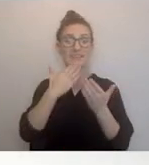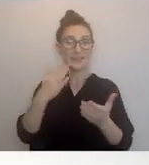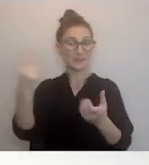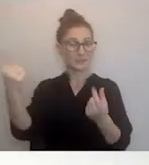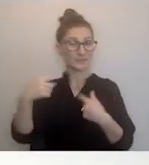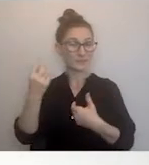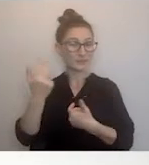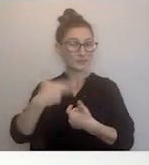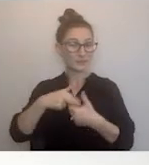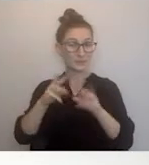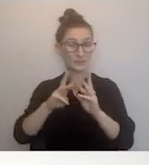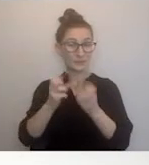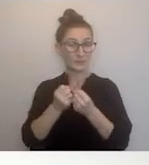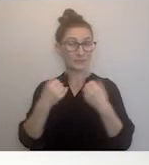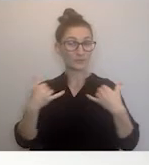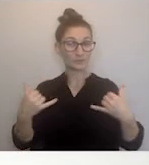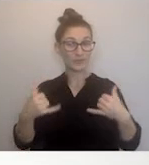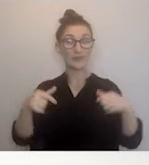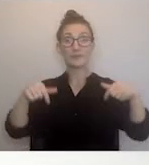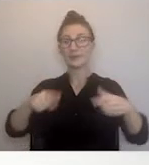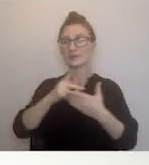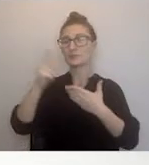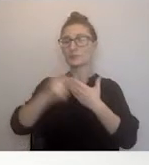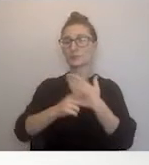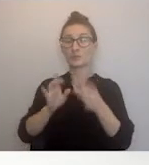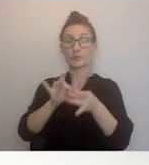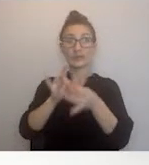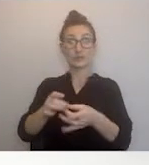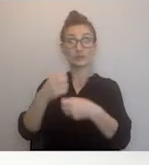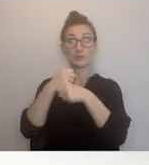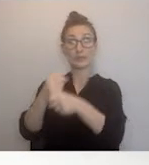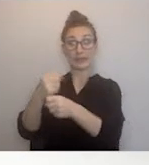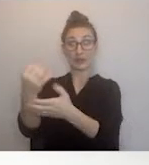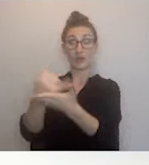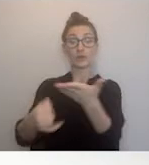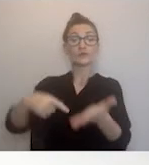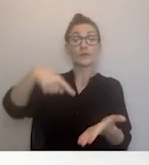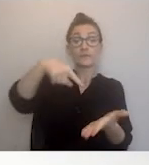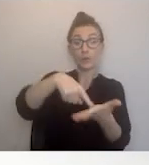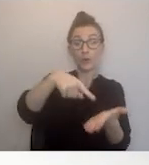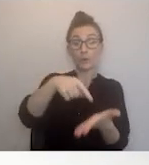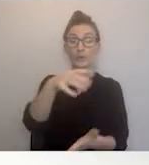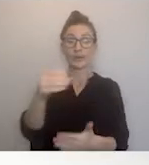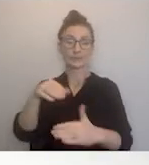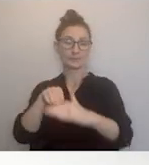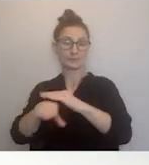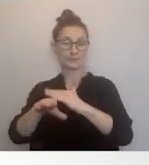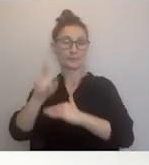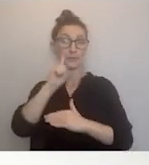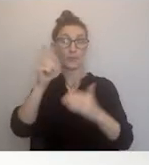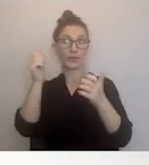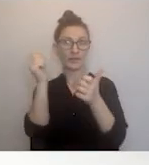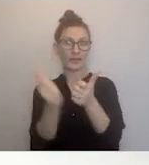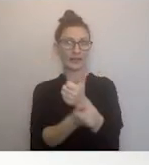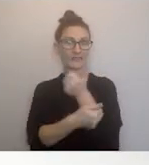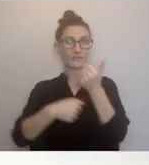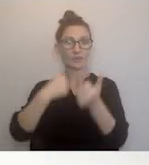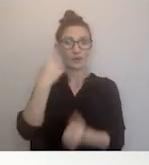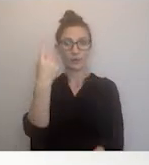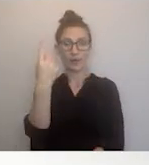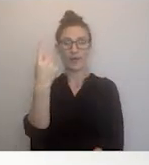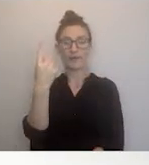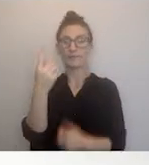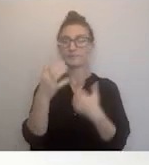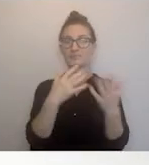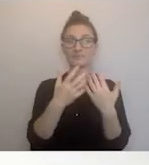Well, hello everyone. Thank you so much for joining our workshop today. So this is a program all about making the arts affordable and accessible for